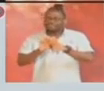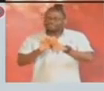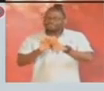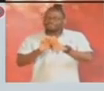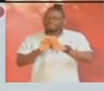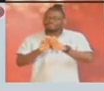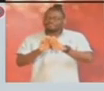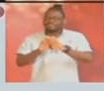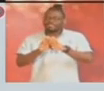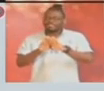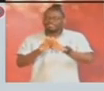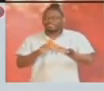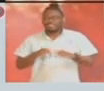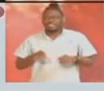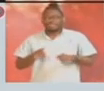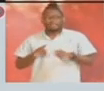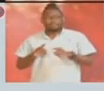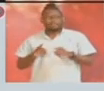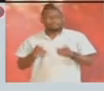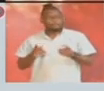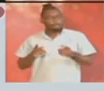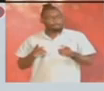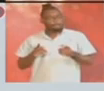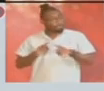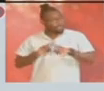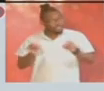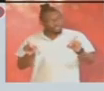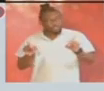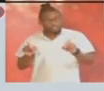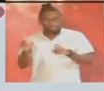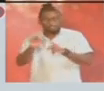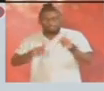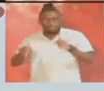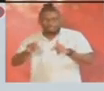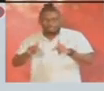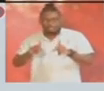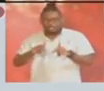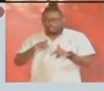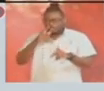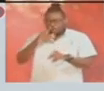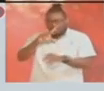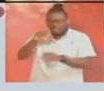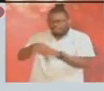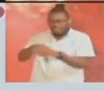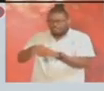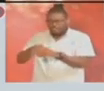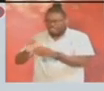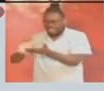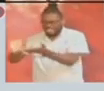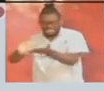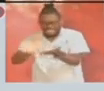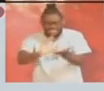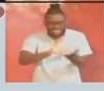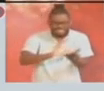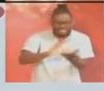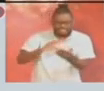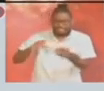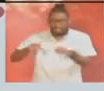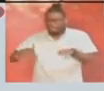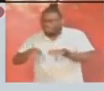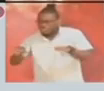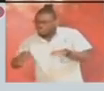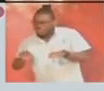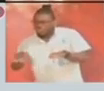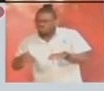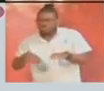be made for persons involved in the conservation activities for the leatherback turtles. They can